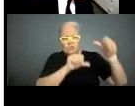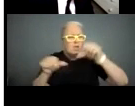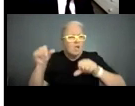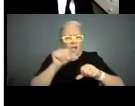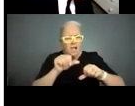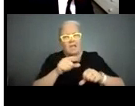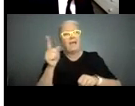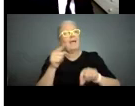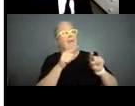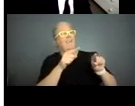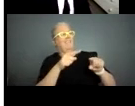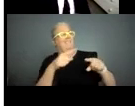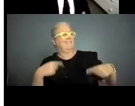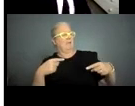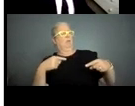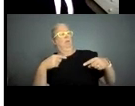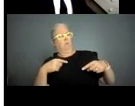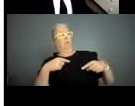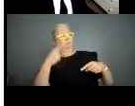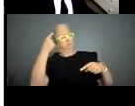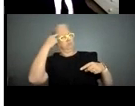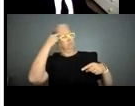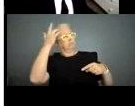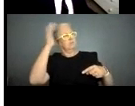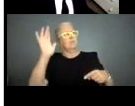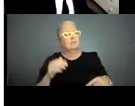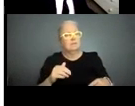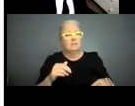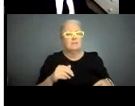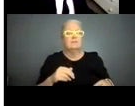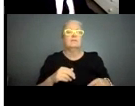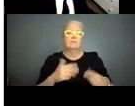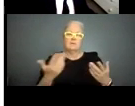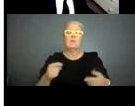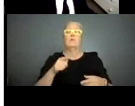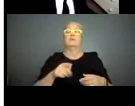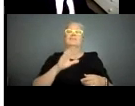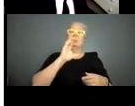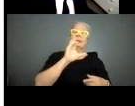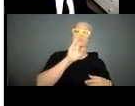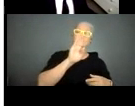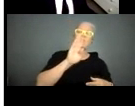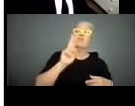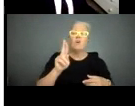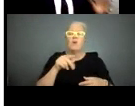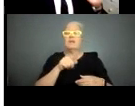So promoting inclusive education in the local community with community-based rehabilitation. So all of these things are really